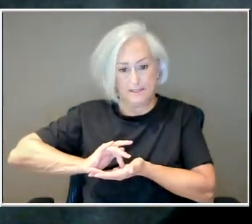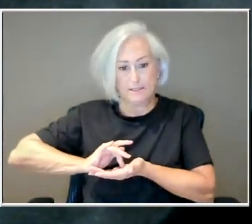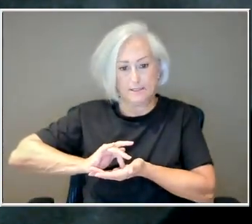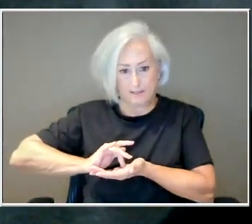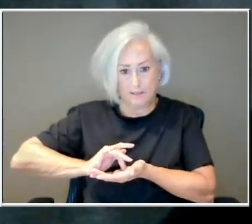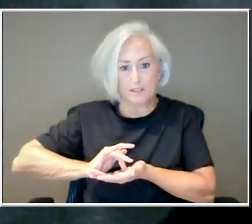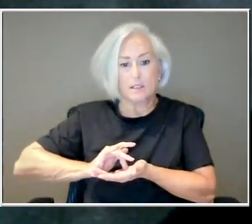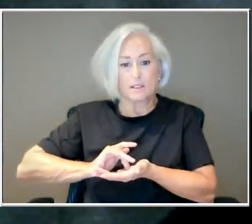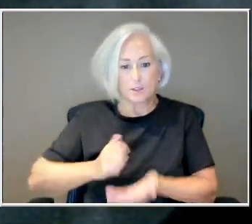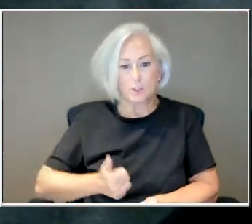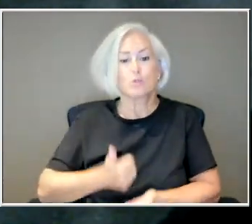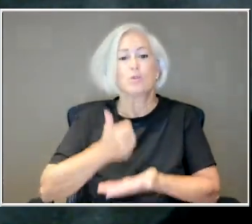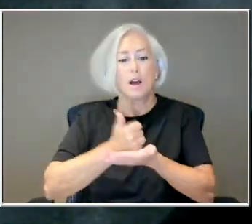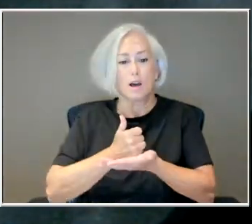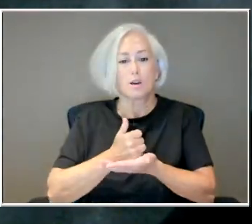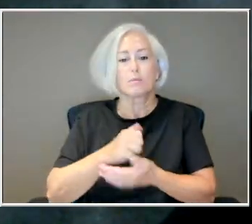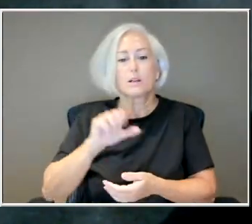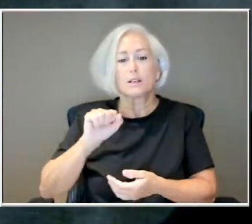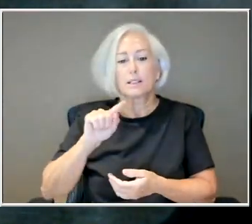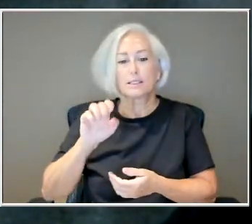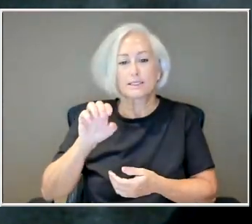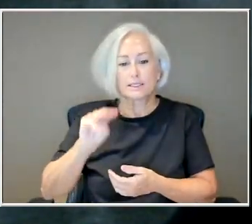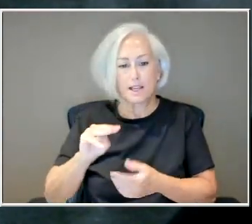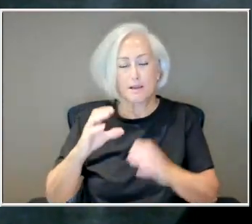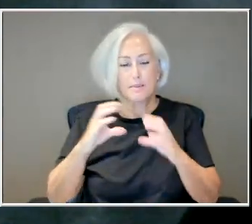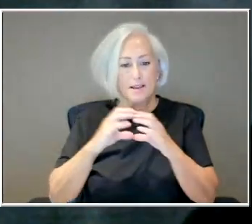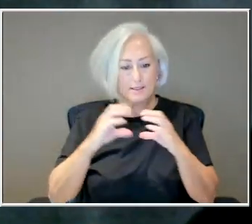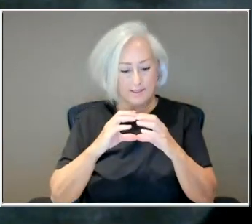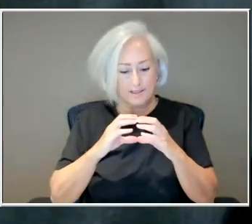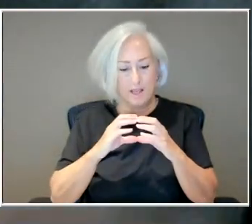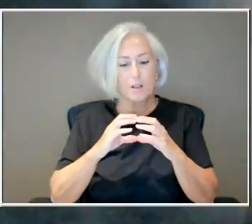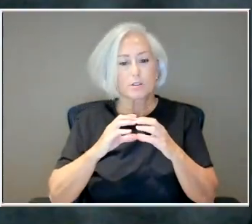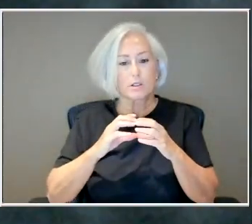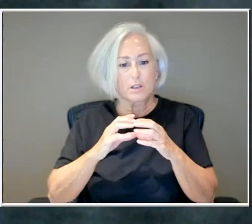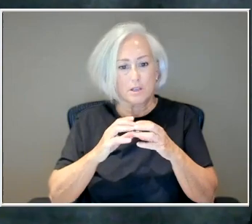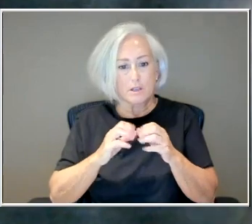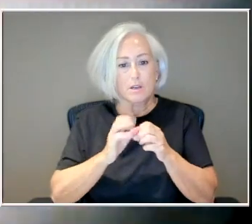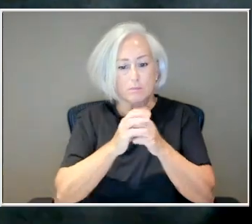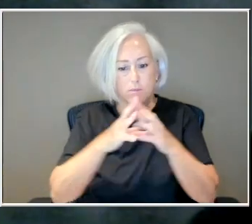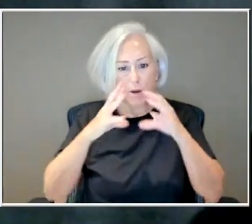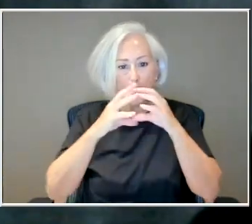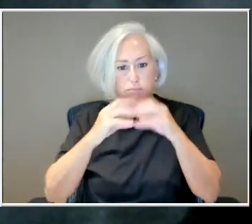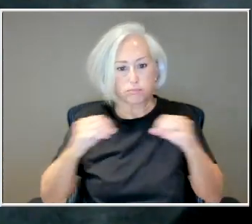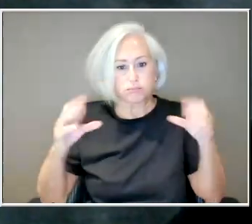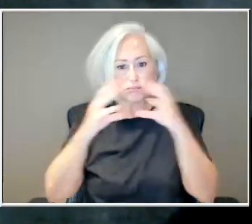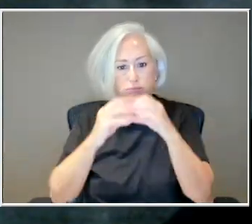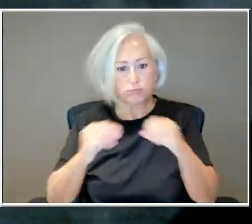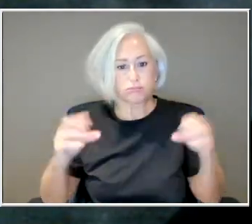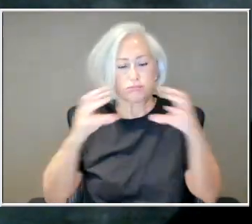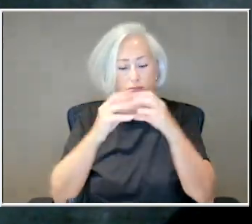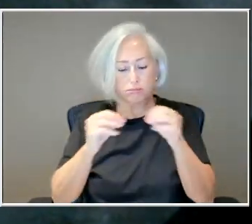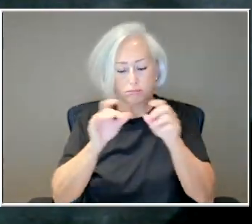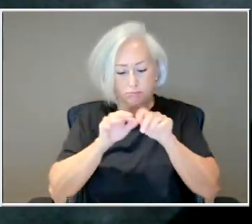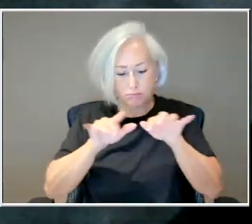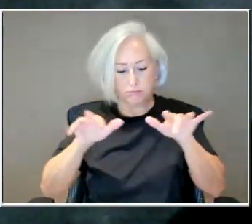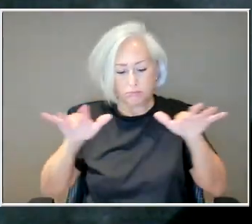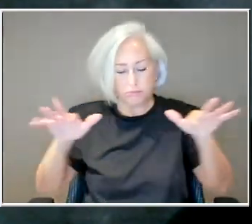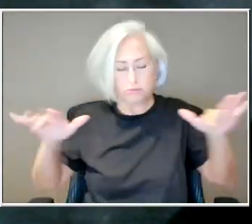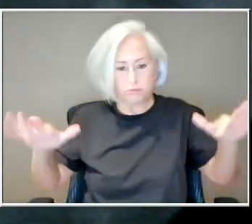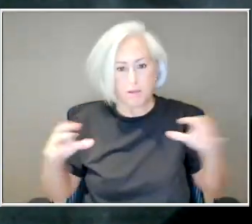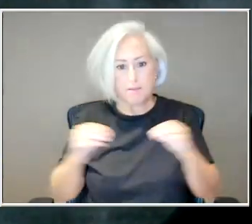to release the stem cells, which were self-injections that I took home with me, and in that lead up to it, he was the one who